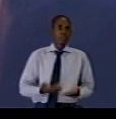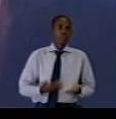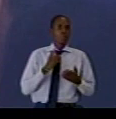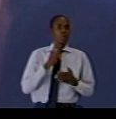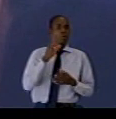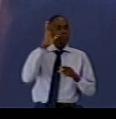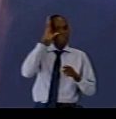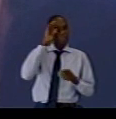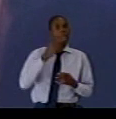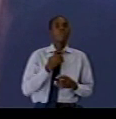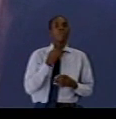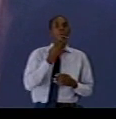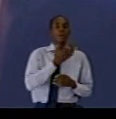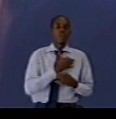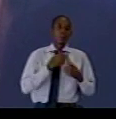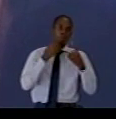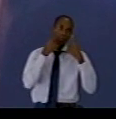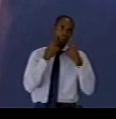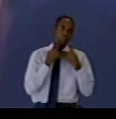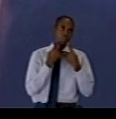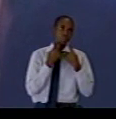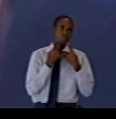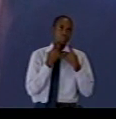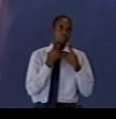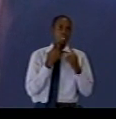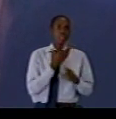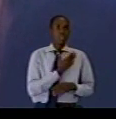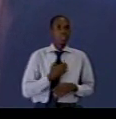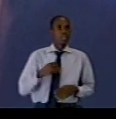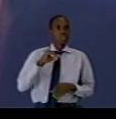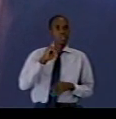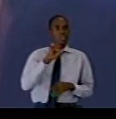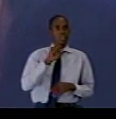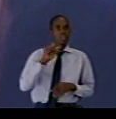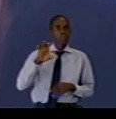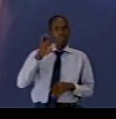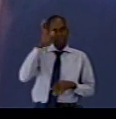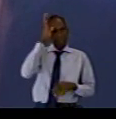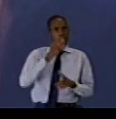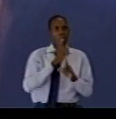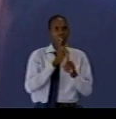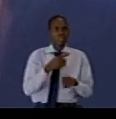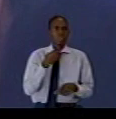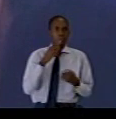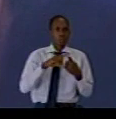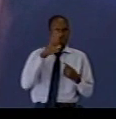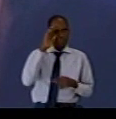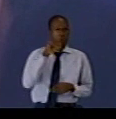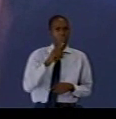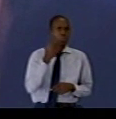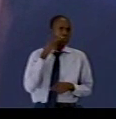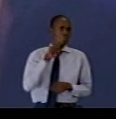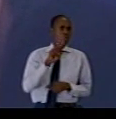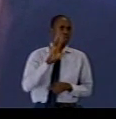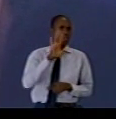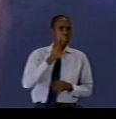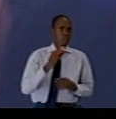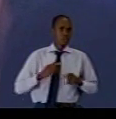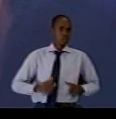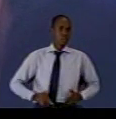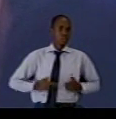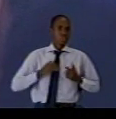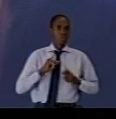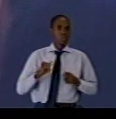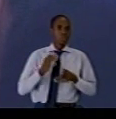his voice and wept. And Isaac his father answered and said unto him, Behold,